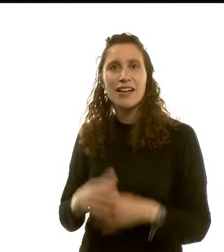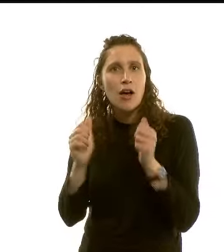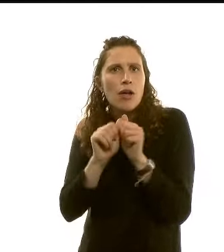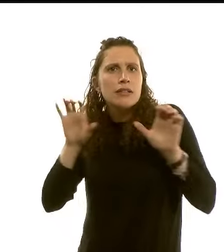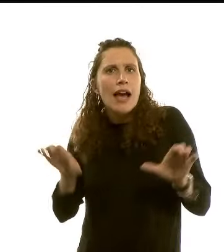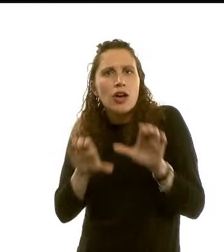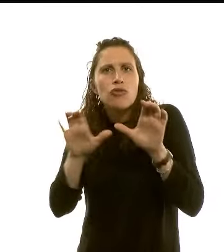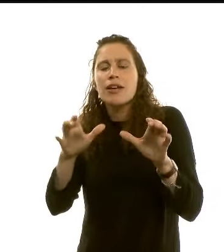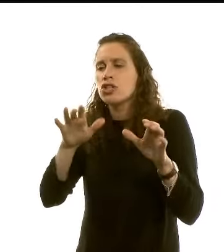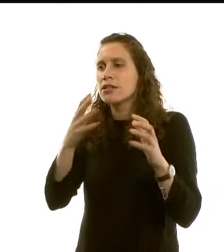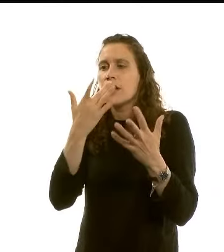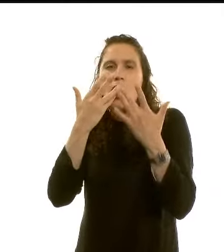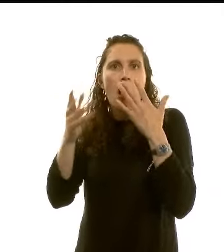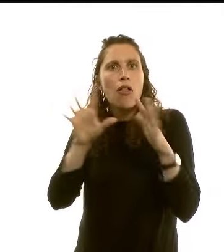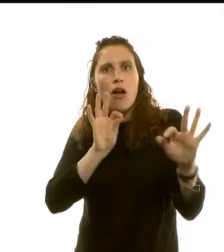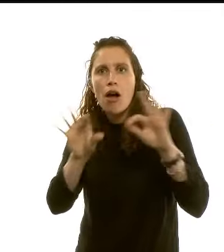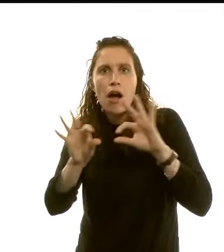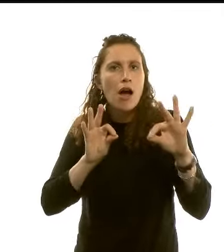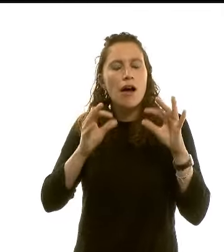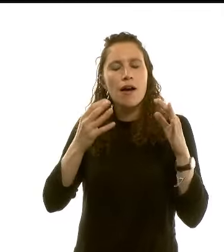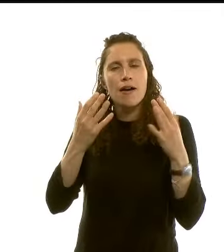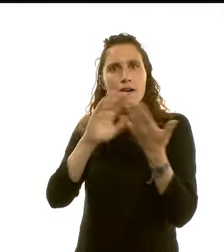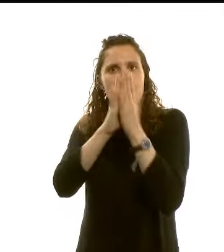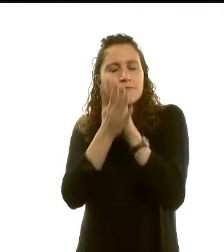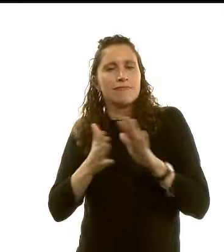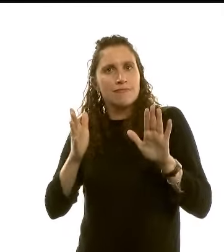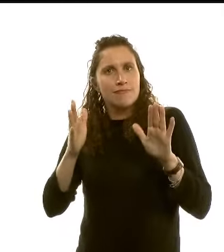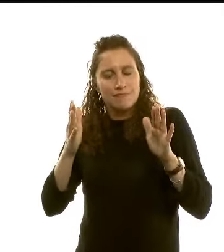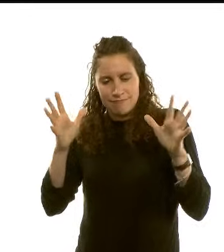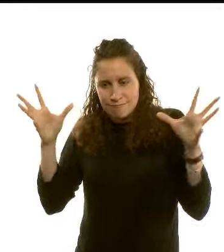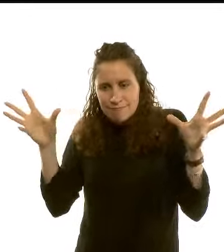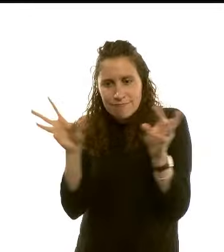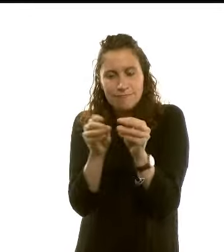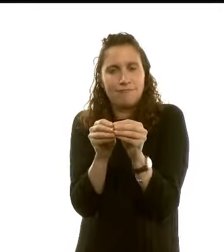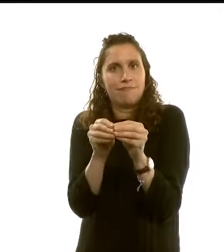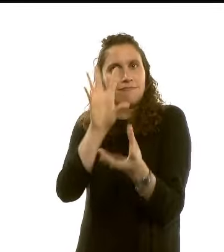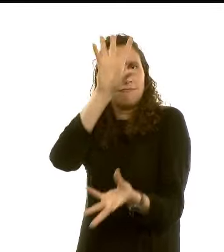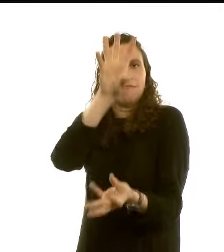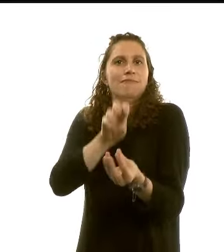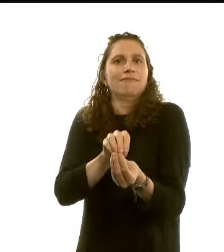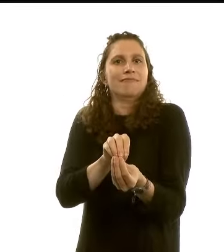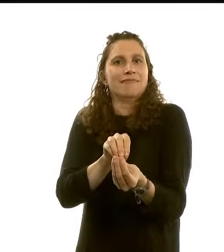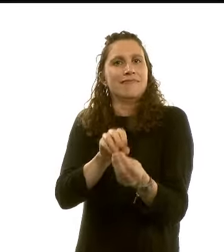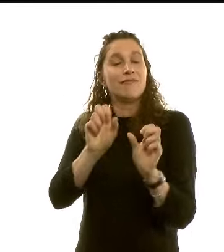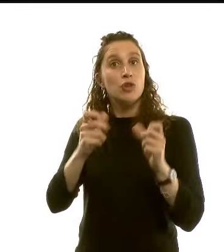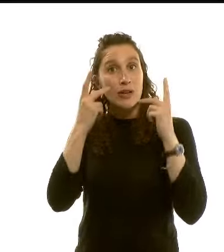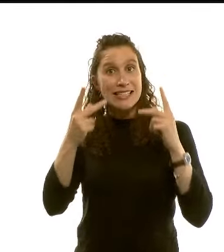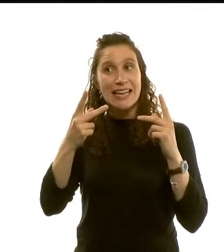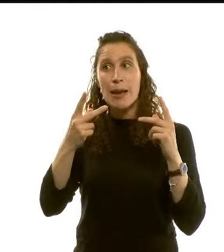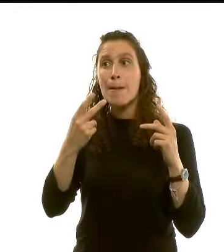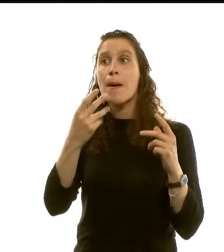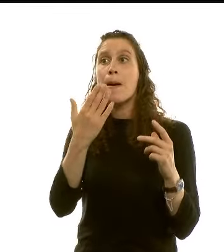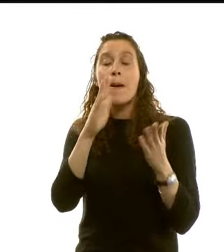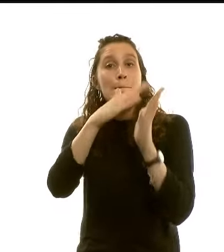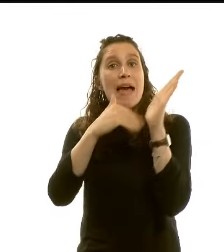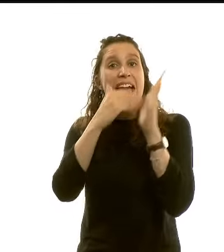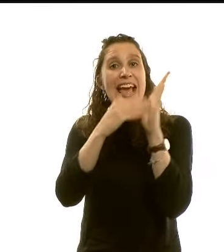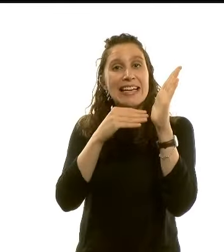the choice of colors, we really bring the personality together. Yeah. And you know, you can see details like dripping paint